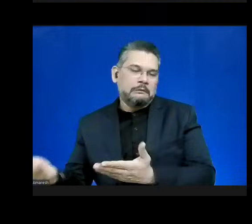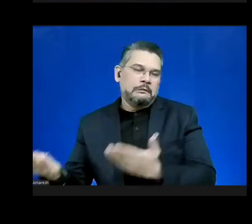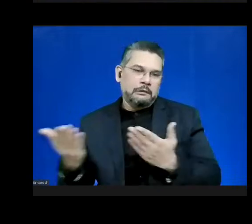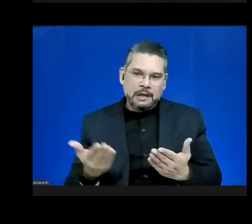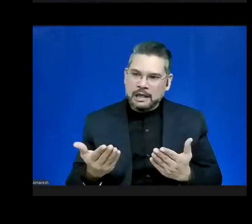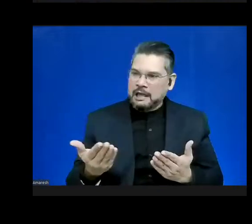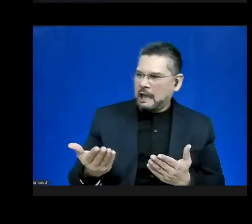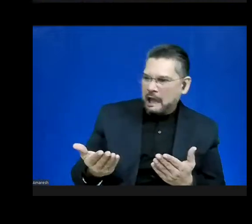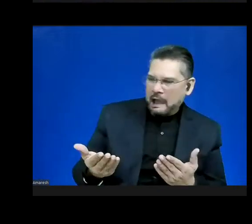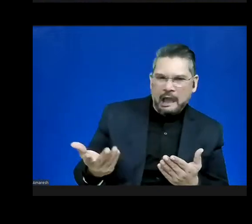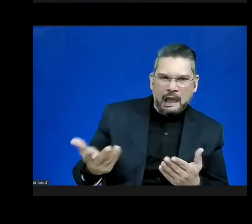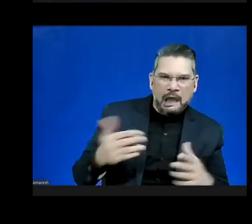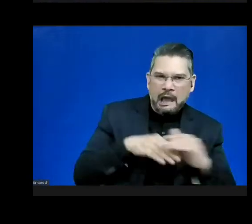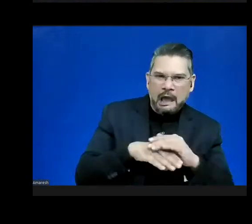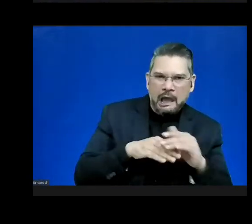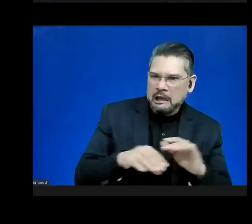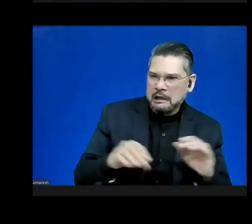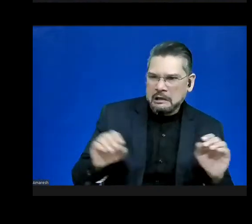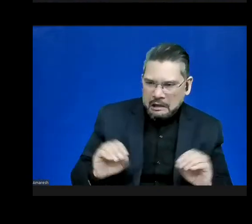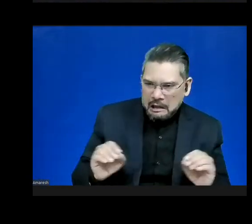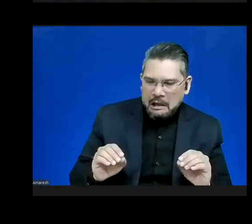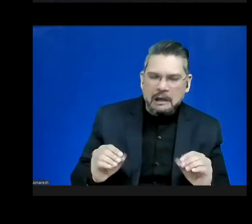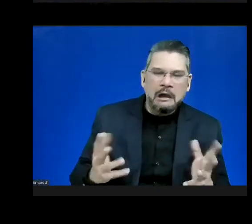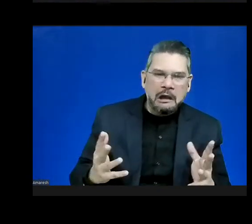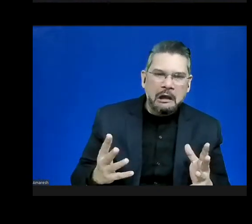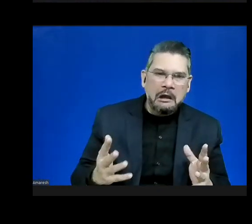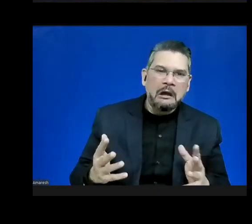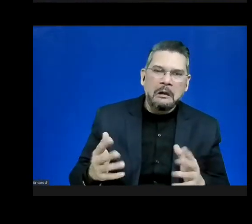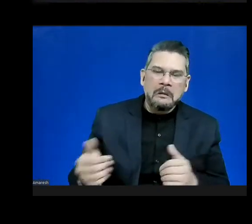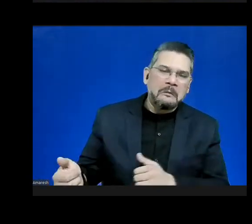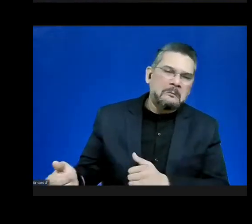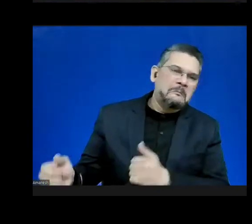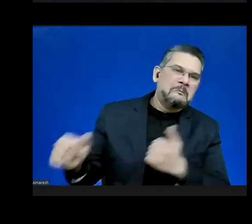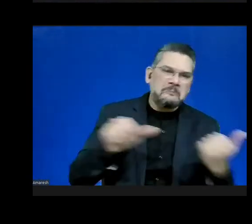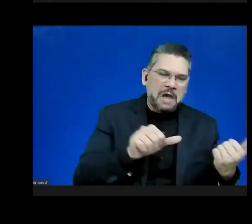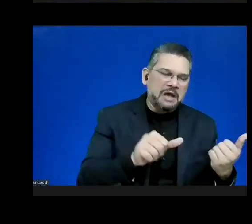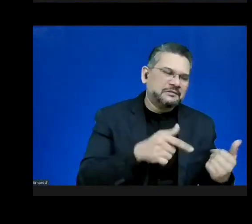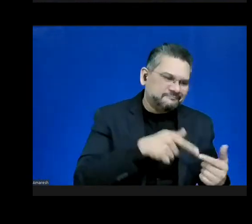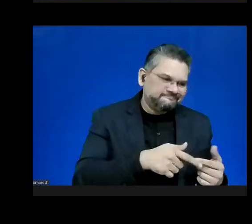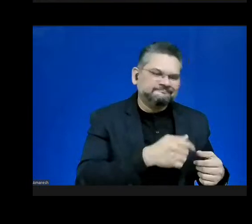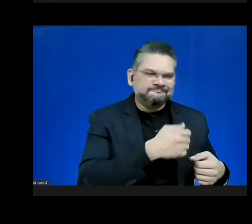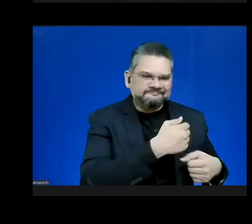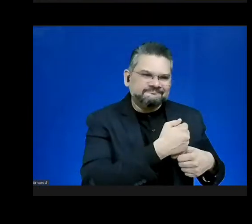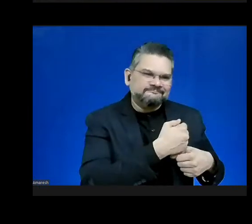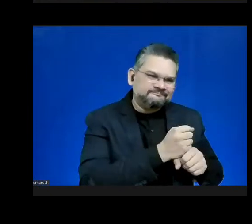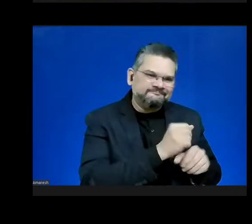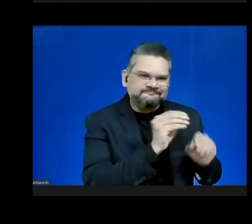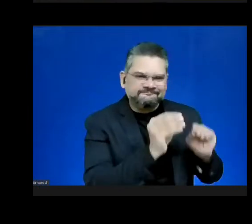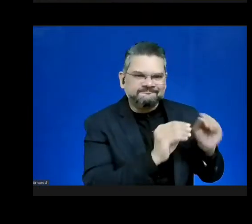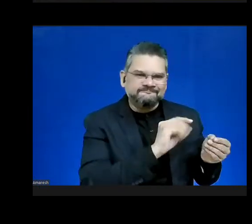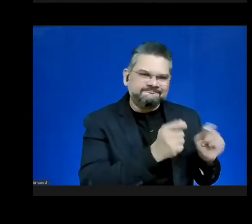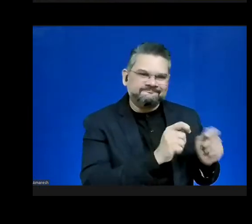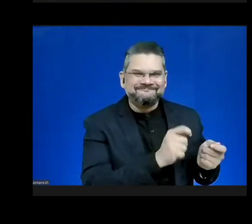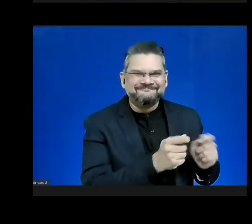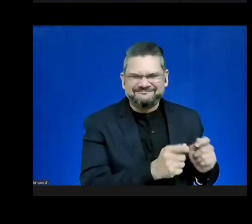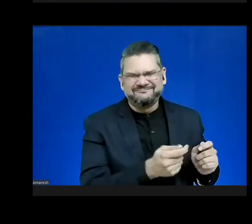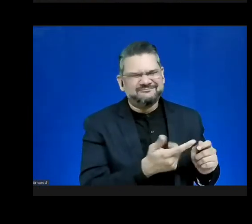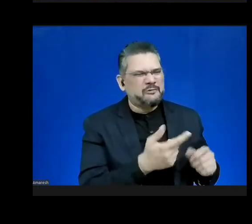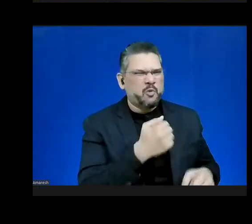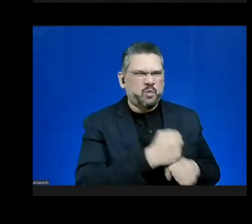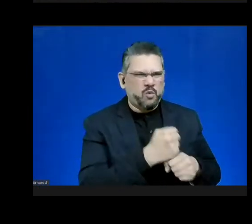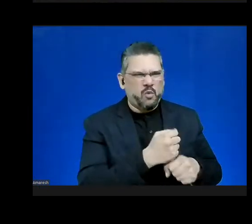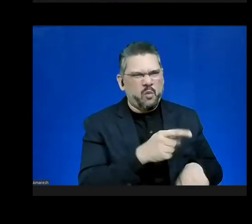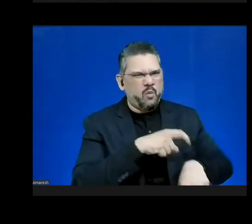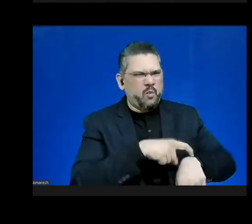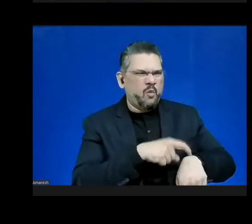not accessible, they try to rework on that. So that's more work, and the thing doesn't